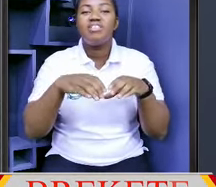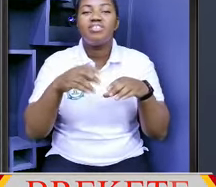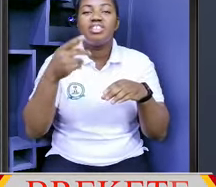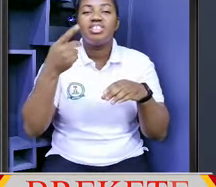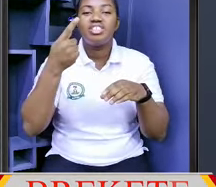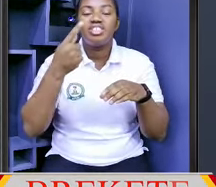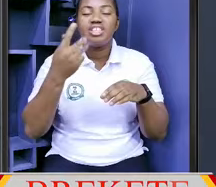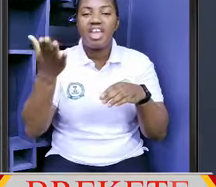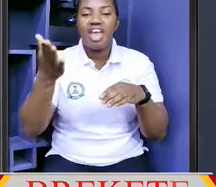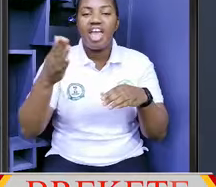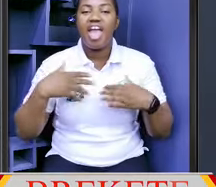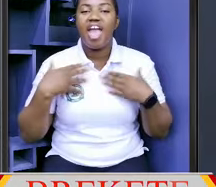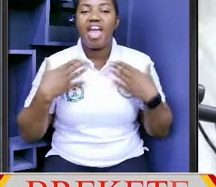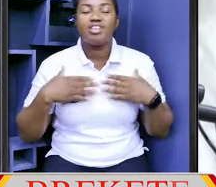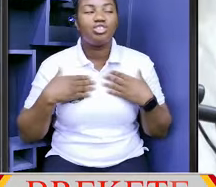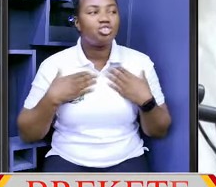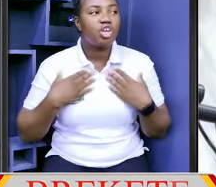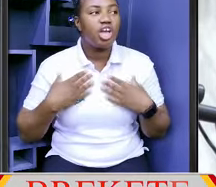they enjoy